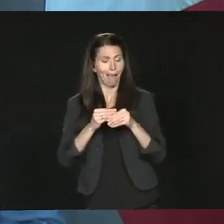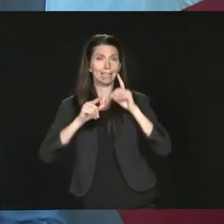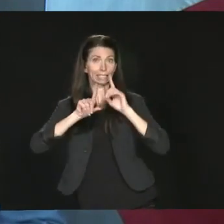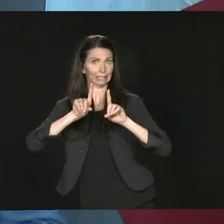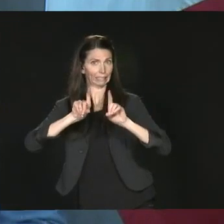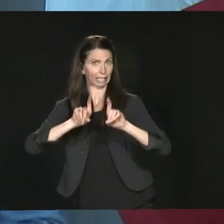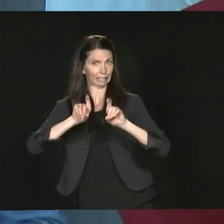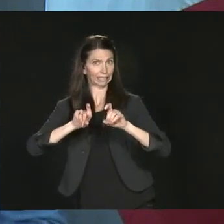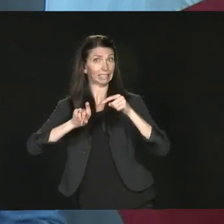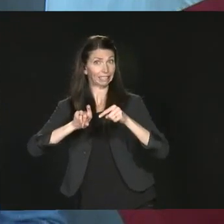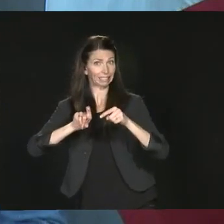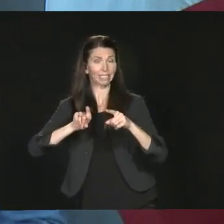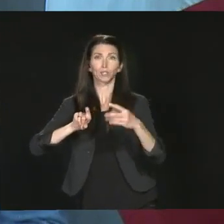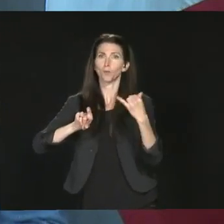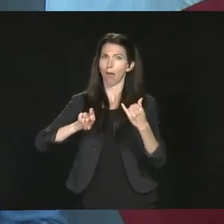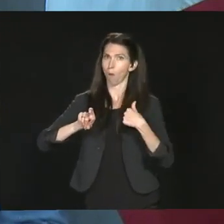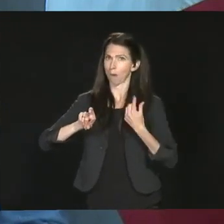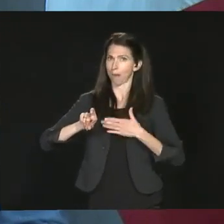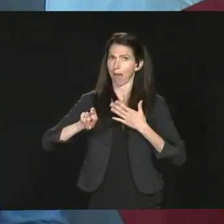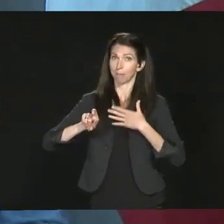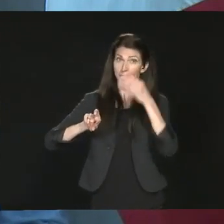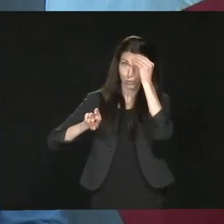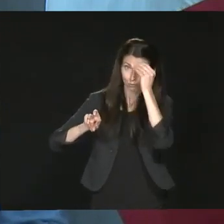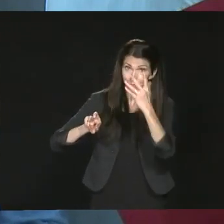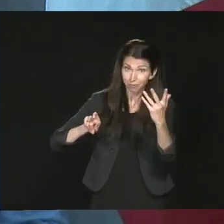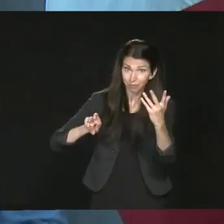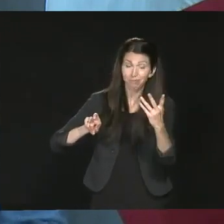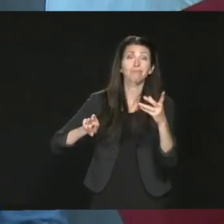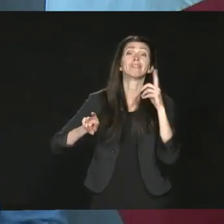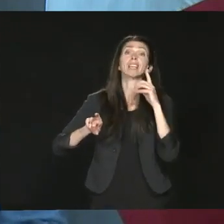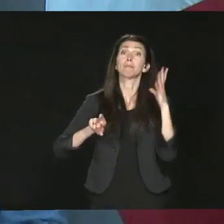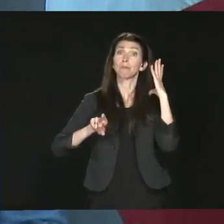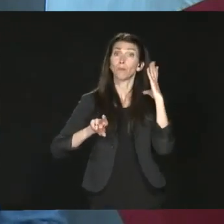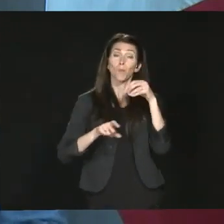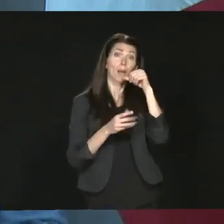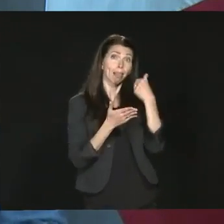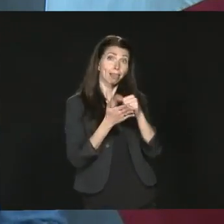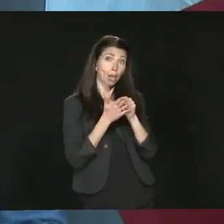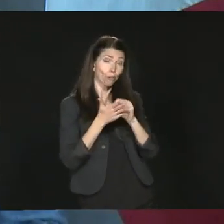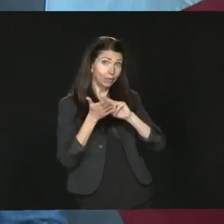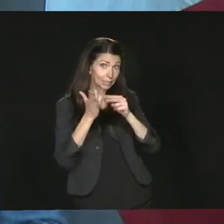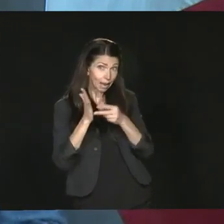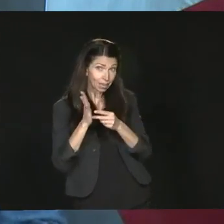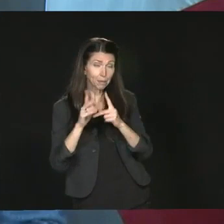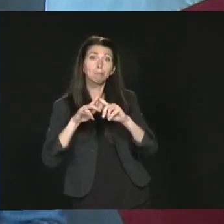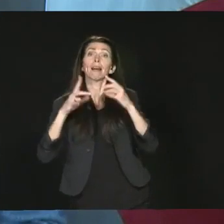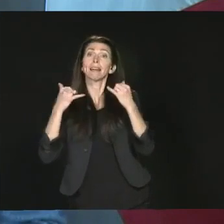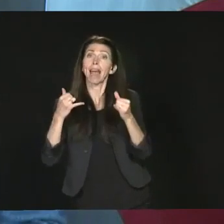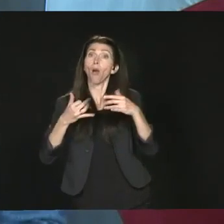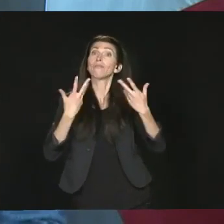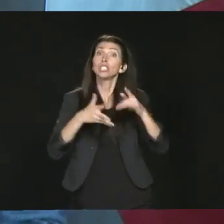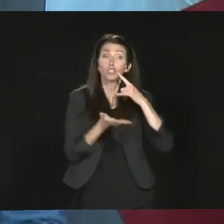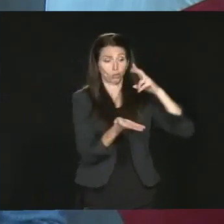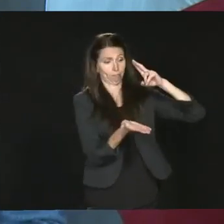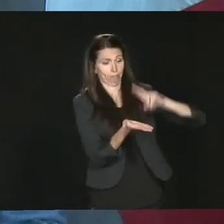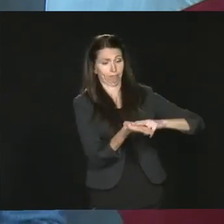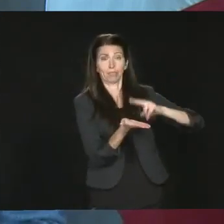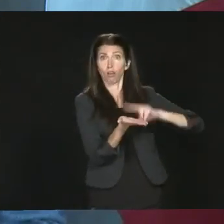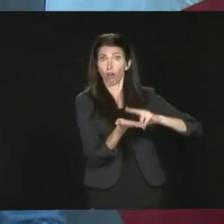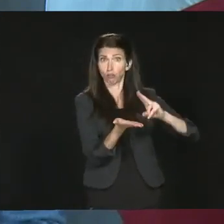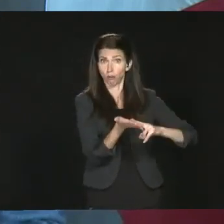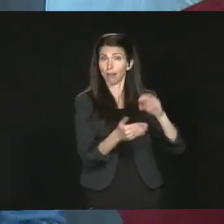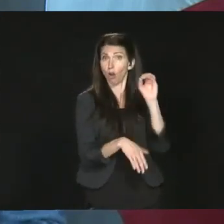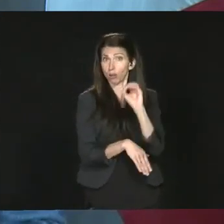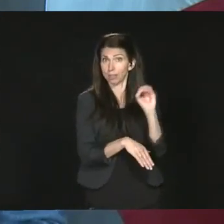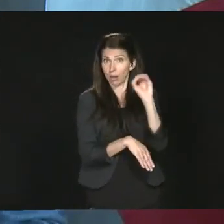we progressed from a letter of intent to a signed contract with Ontario-based GL Chemtech to produce and